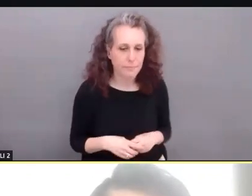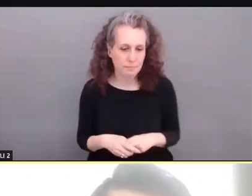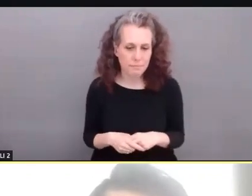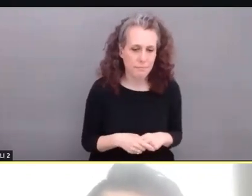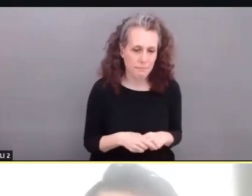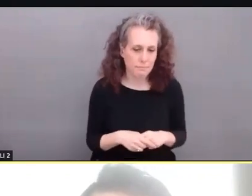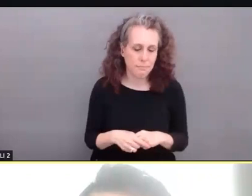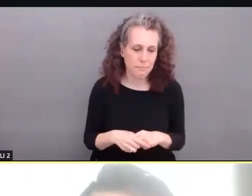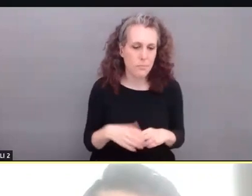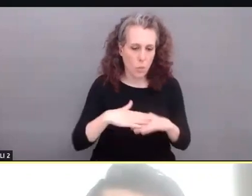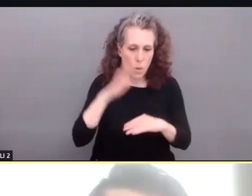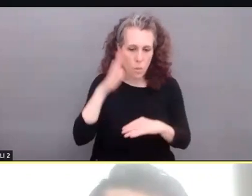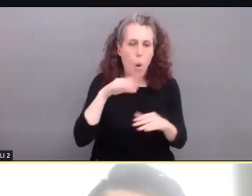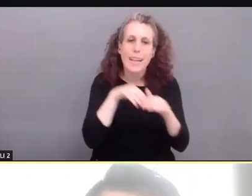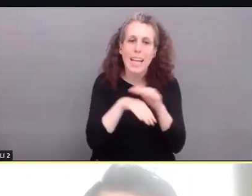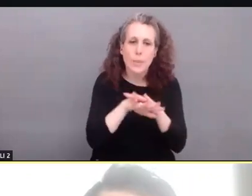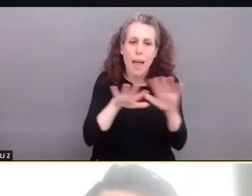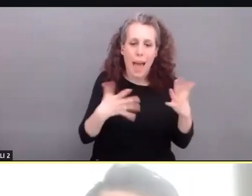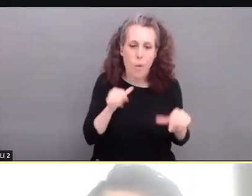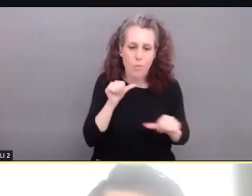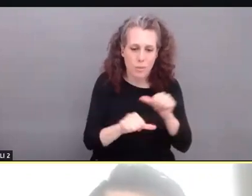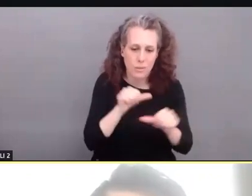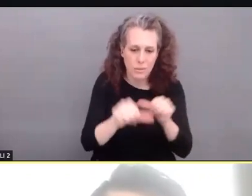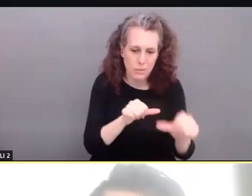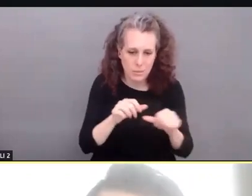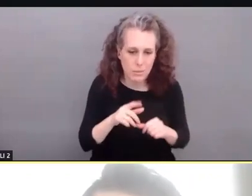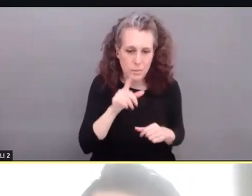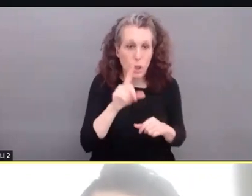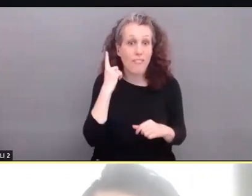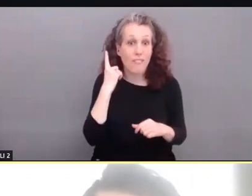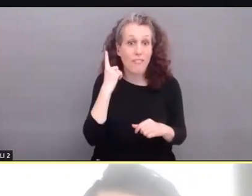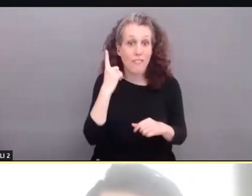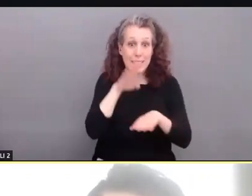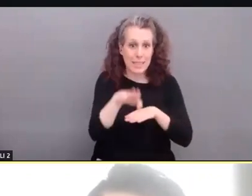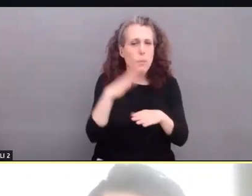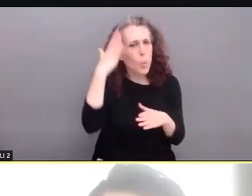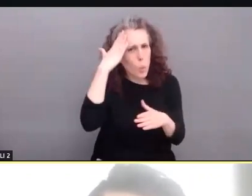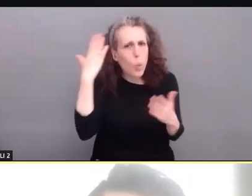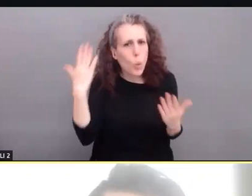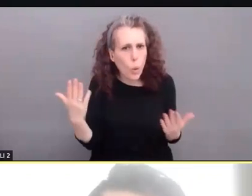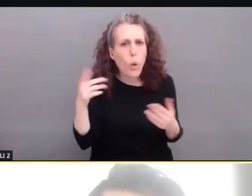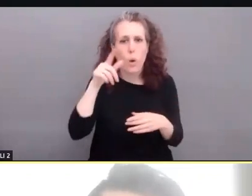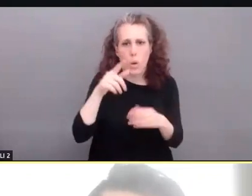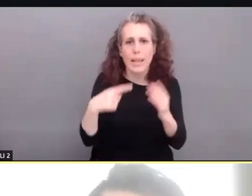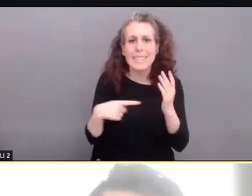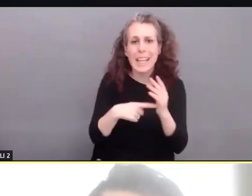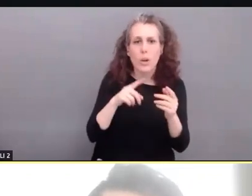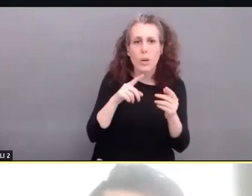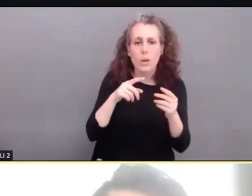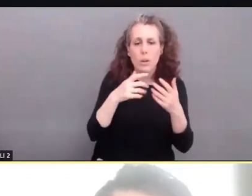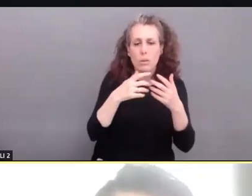have a more accessible way forward. For the first step, of course, we know that the approval of the technical reports are